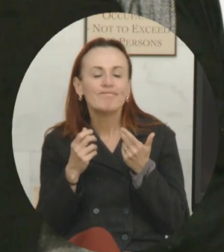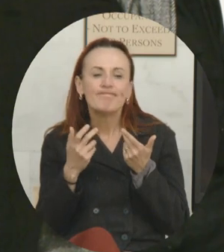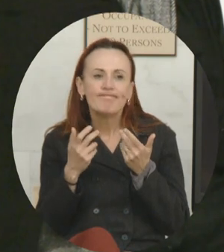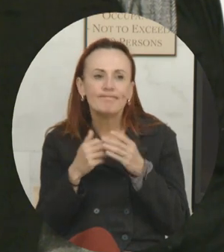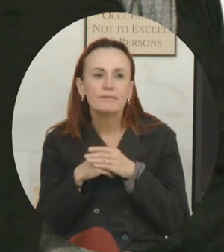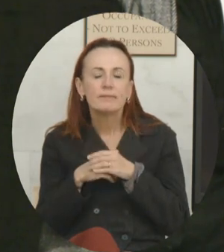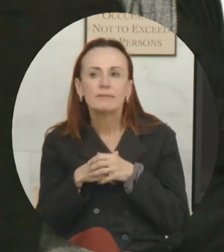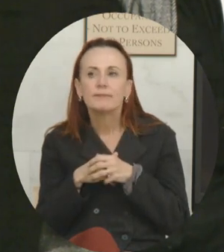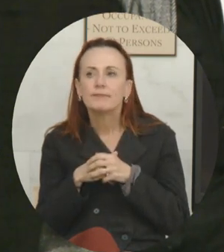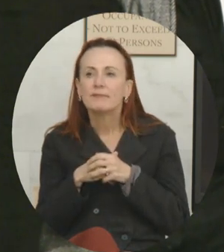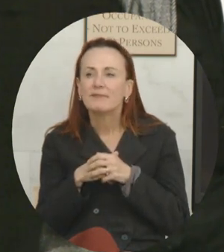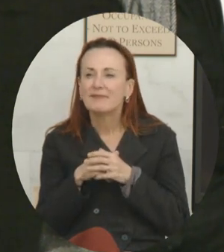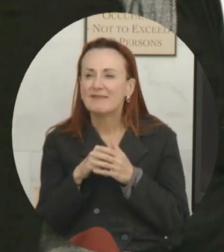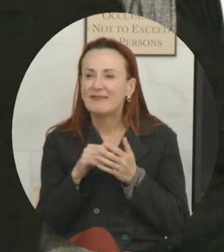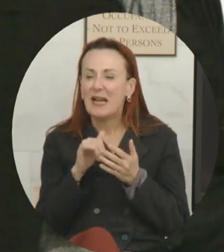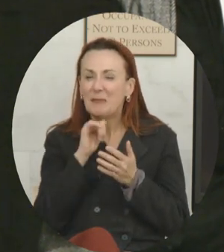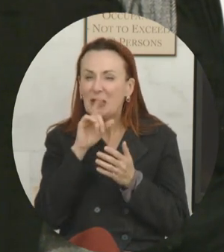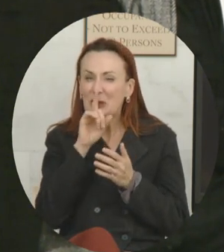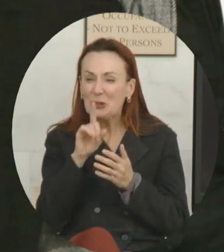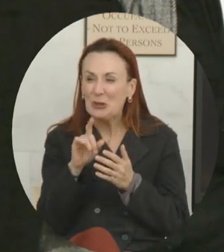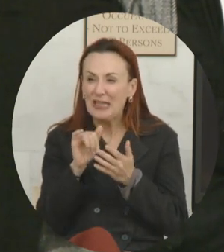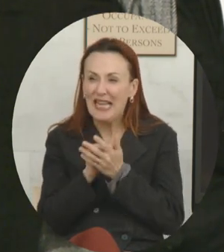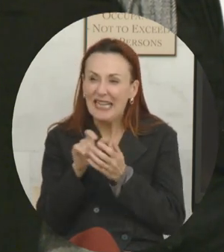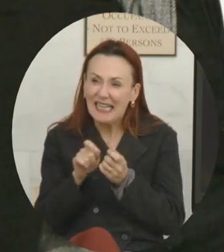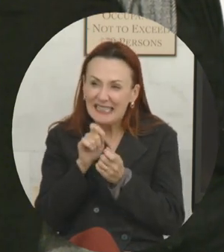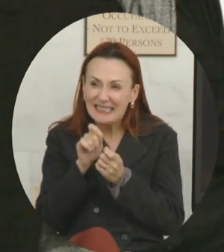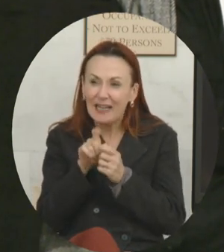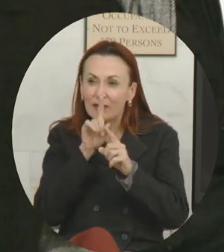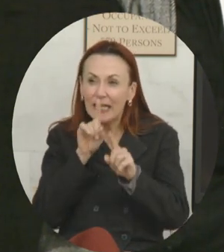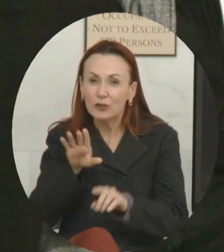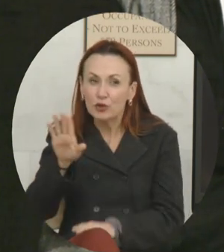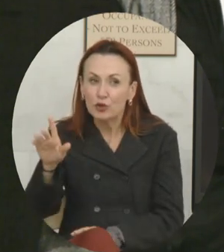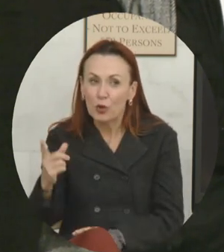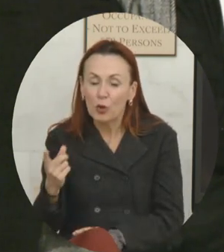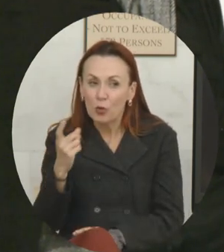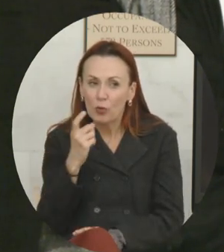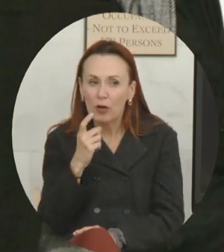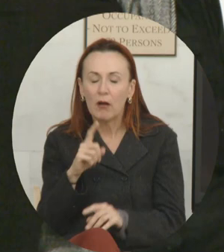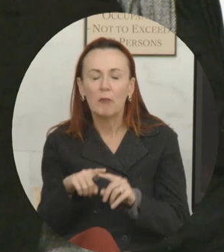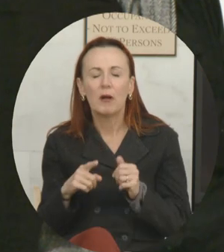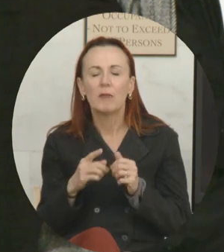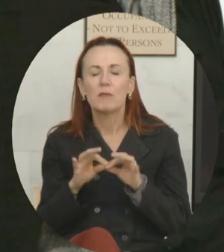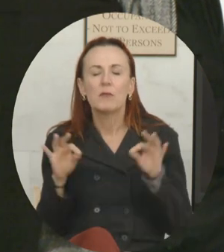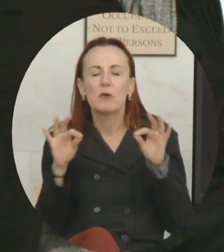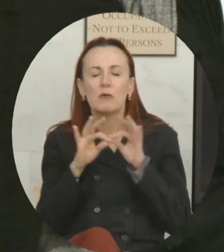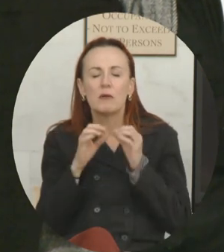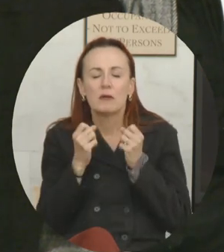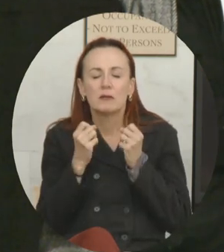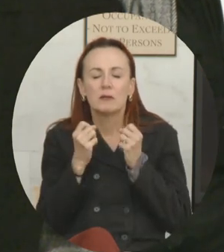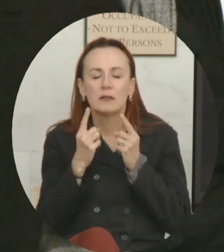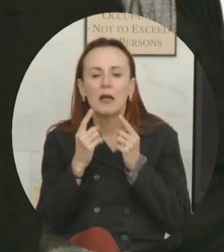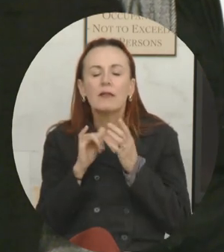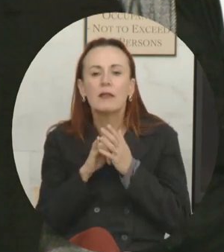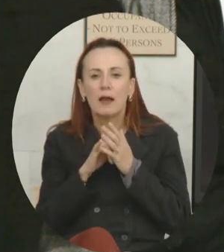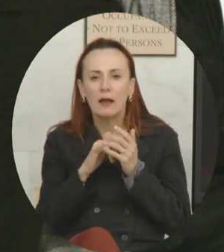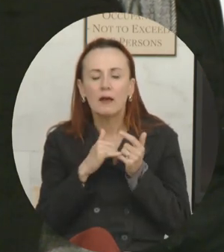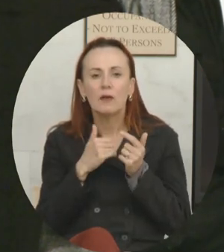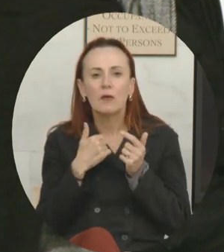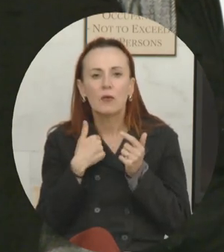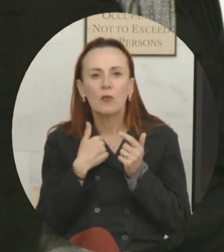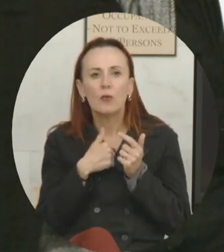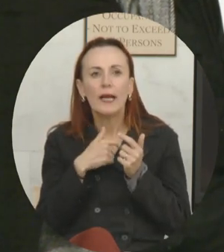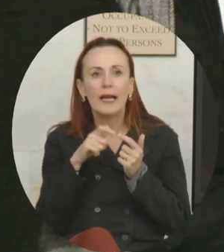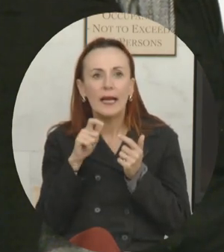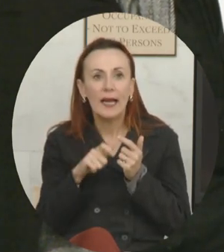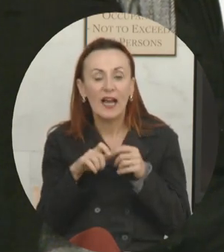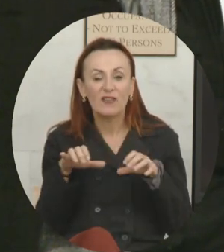I don't know if that answers exactly the question, but I would say that we have to start by understanding that there are certain things that we have to do, whether it's a